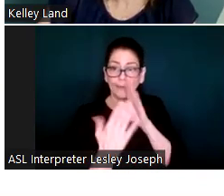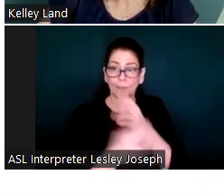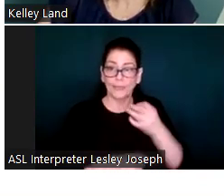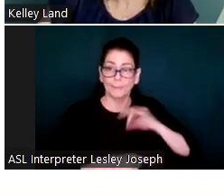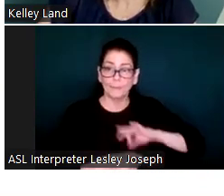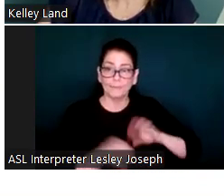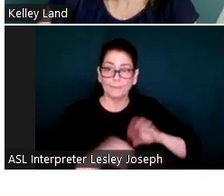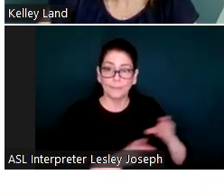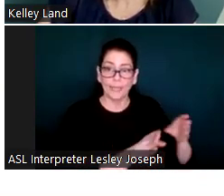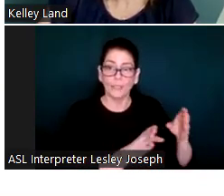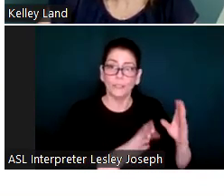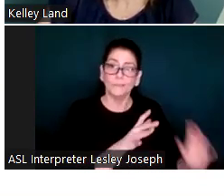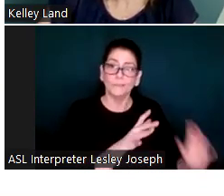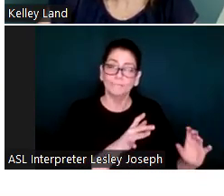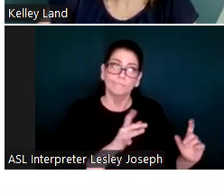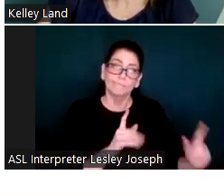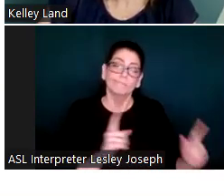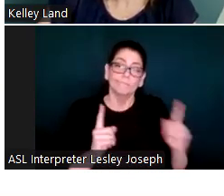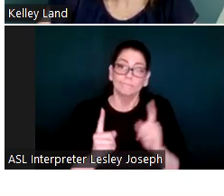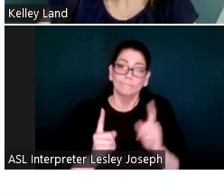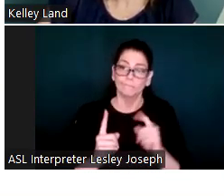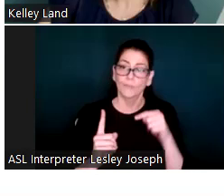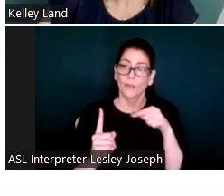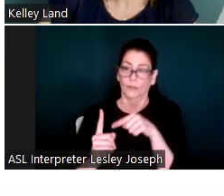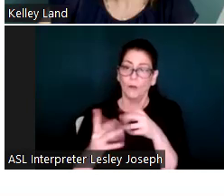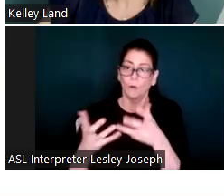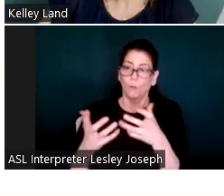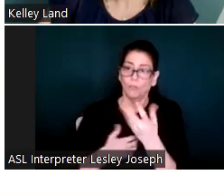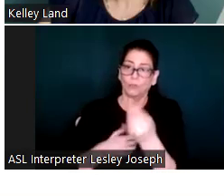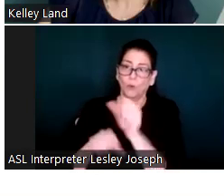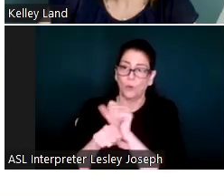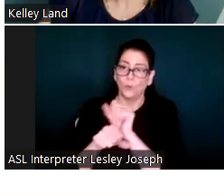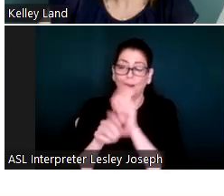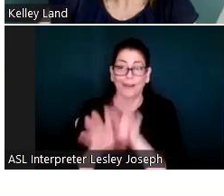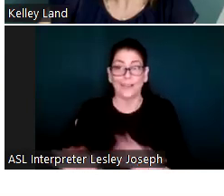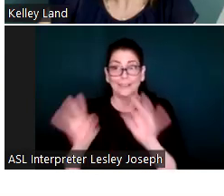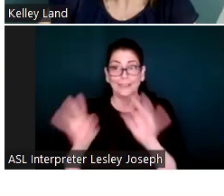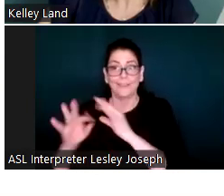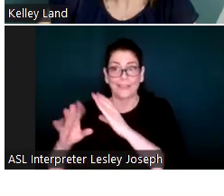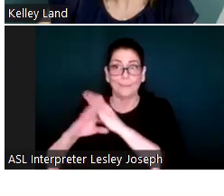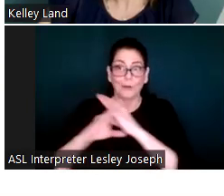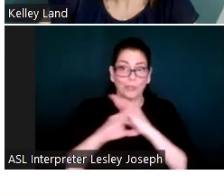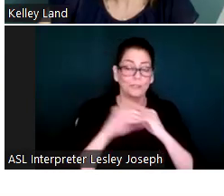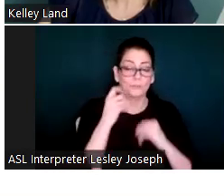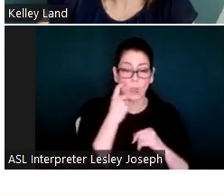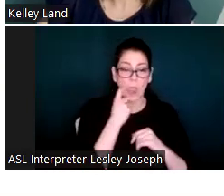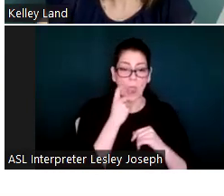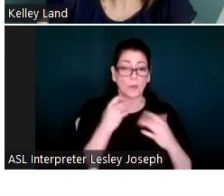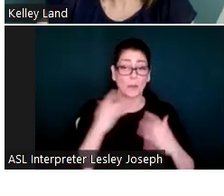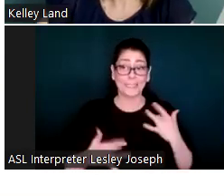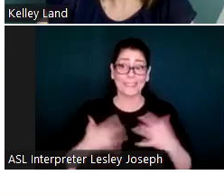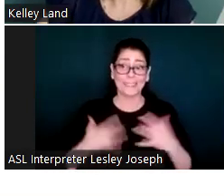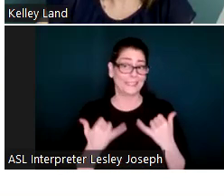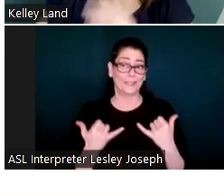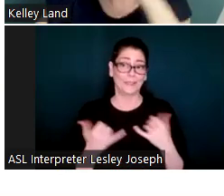up with an individual who wants to go to work and has some significant barriers. So I'm excited today